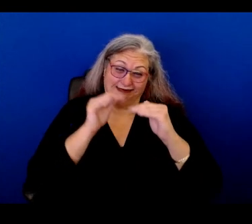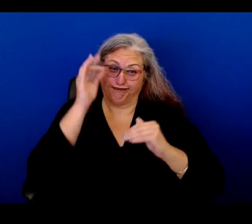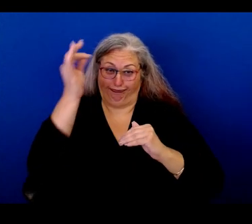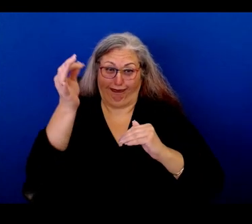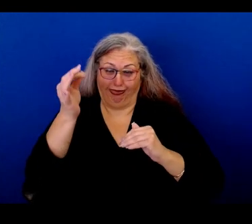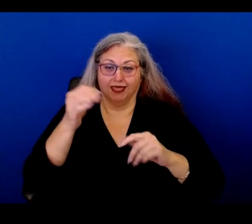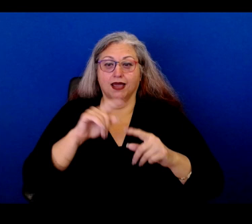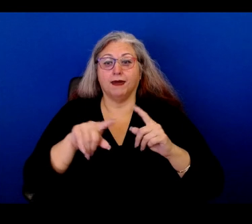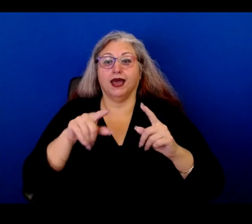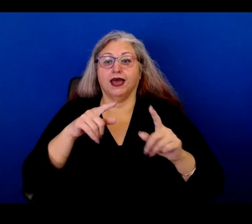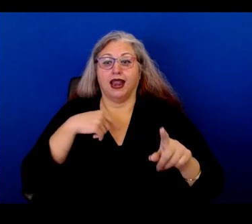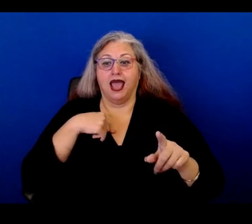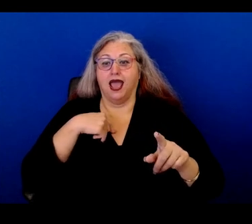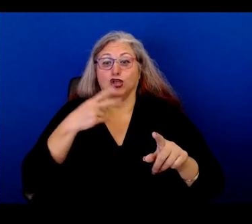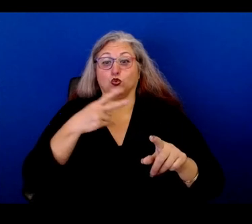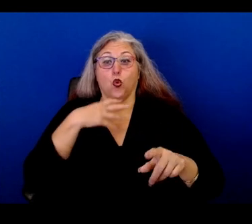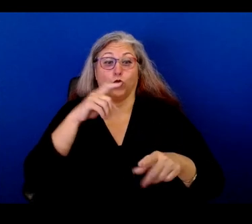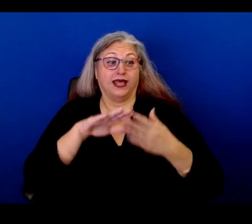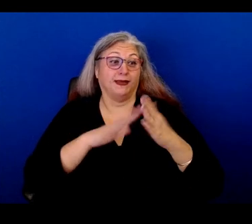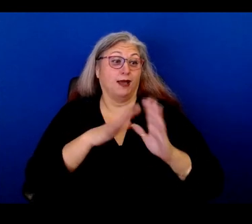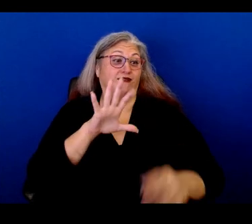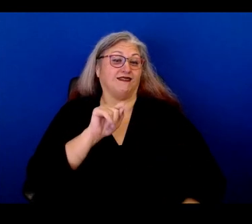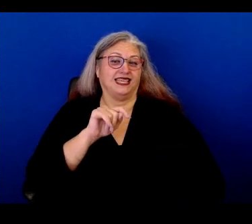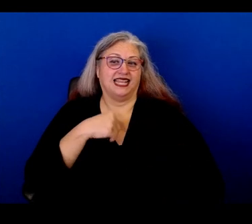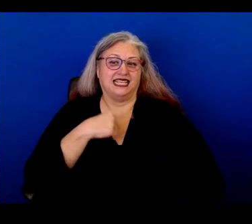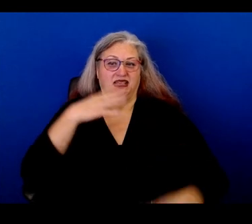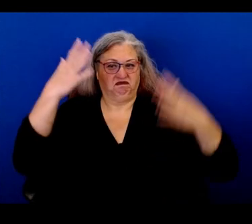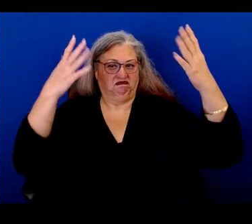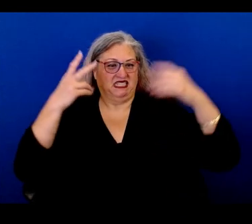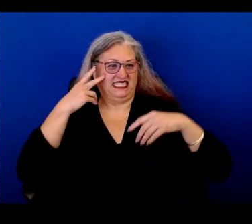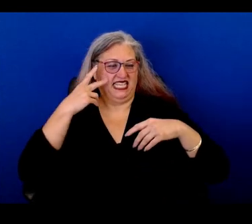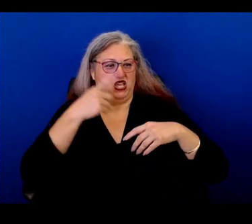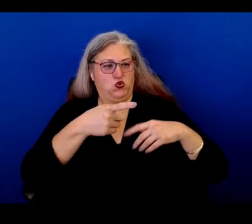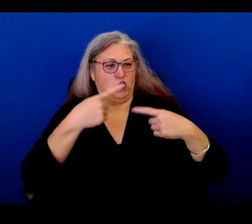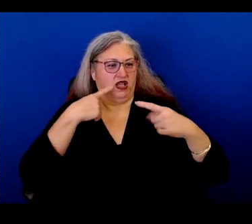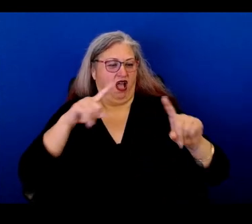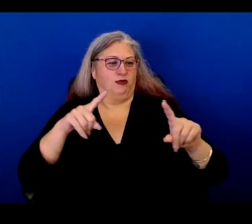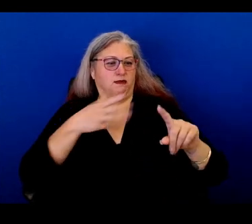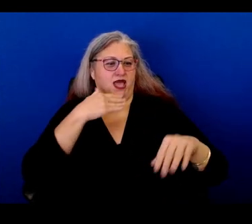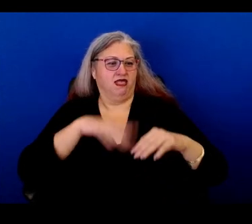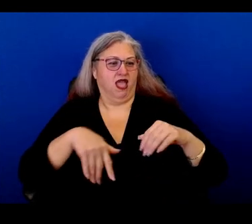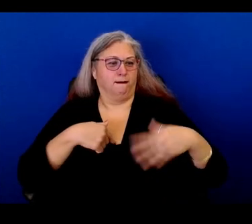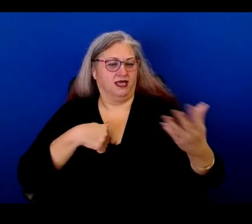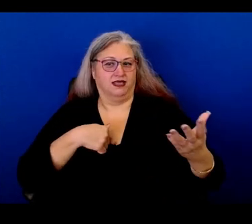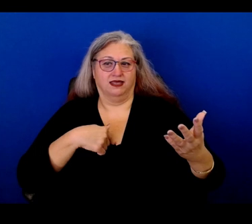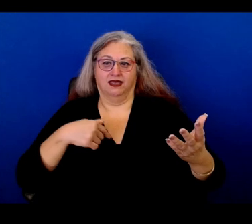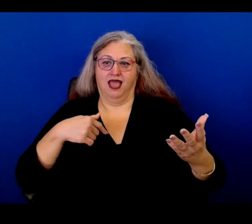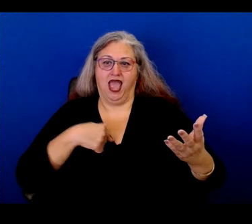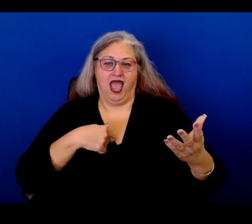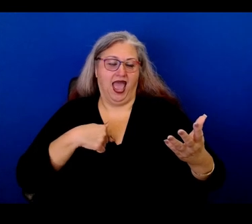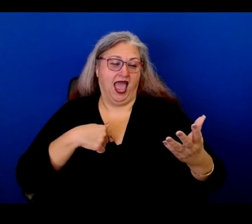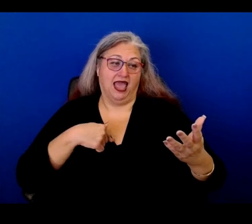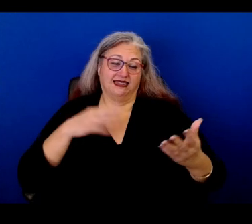so with my older two, as soon as they turned 5 foot, I was like, see, you accomplished something that I will